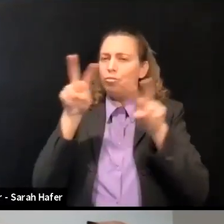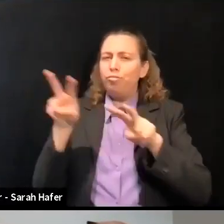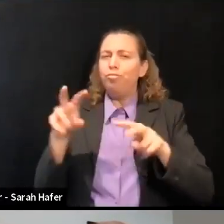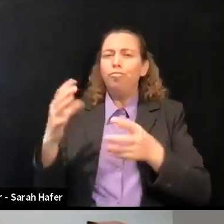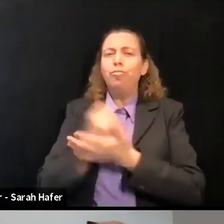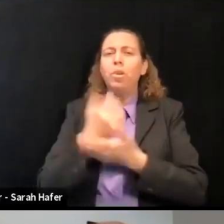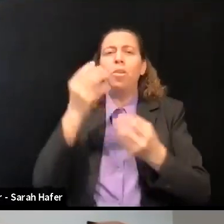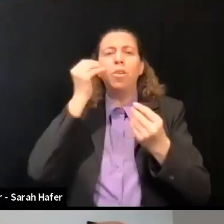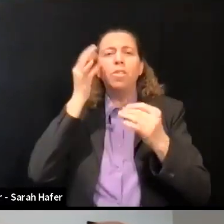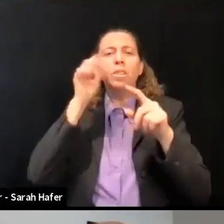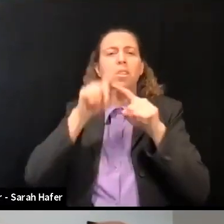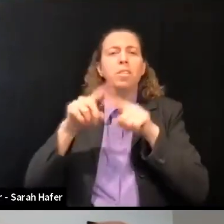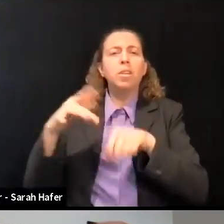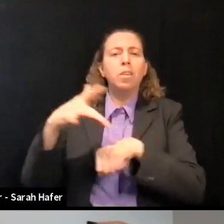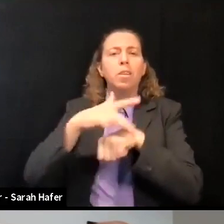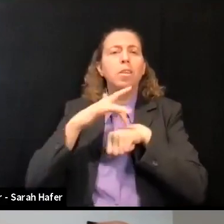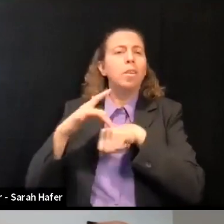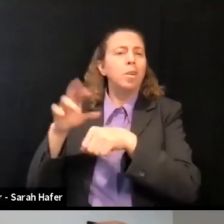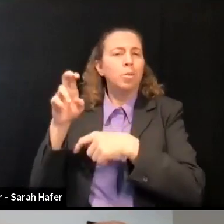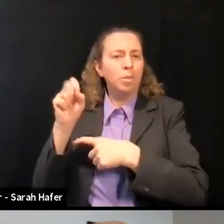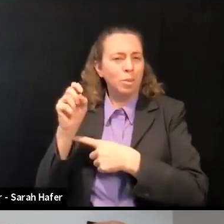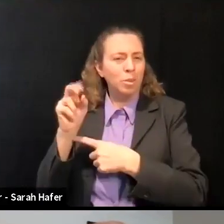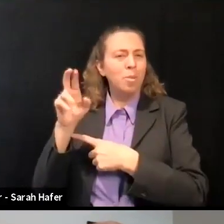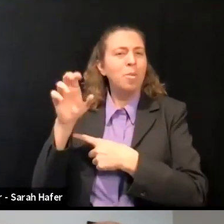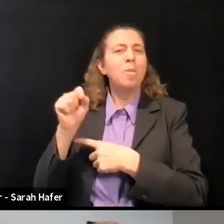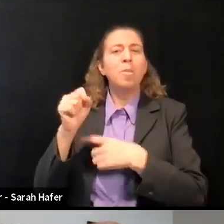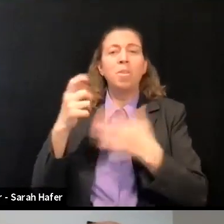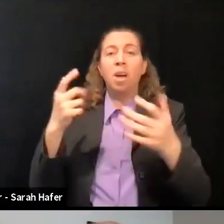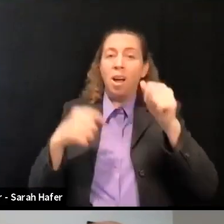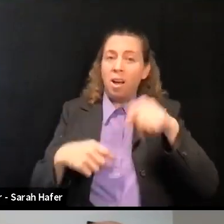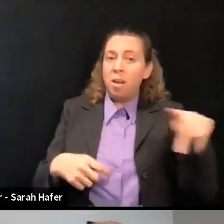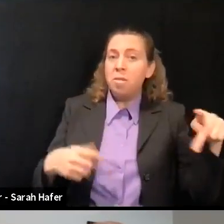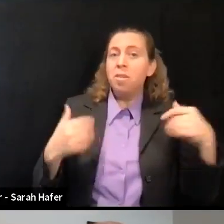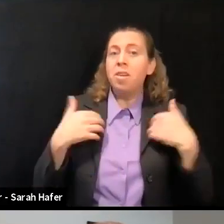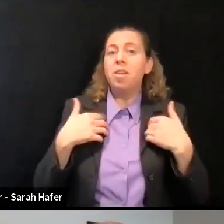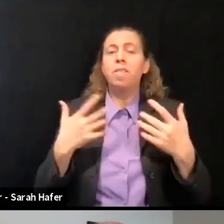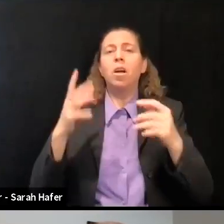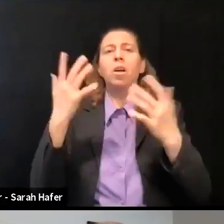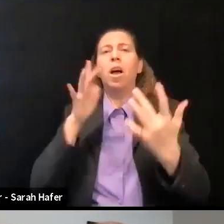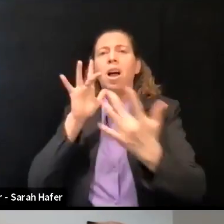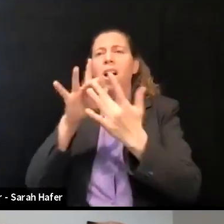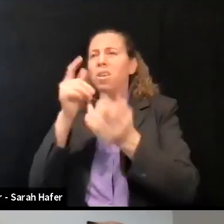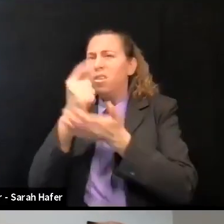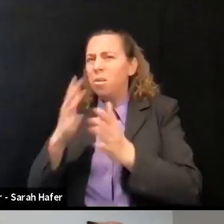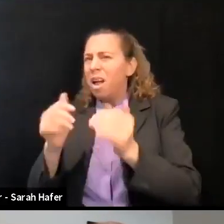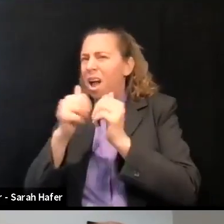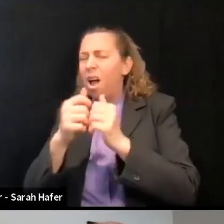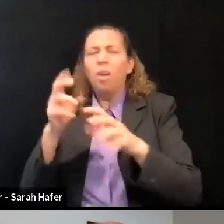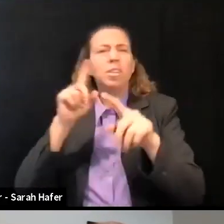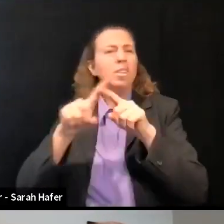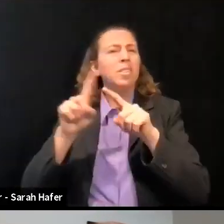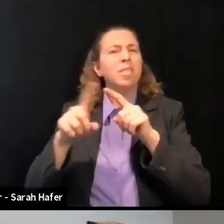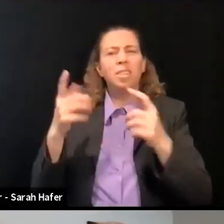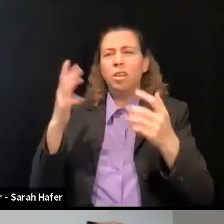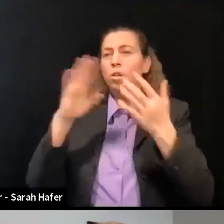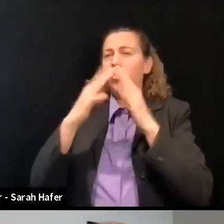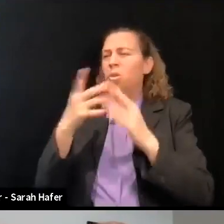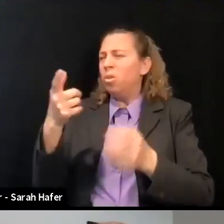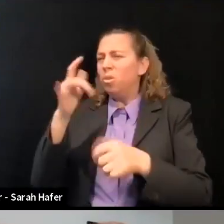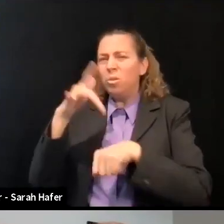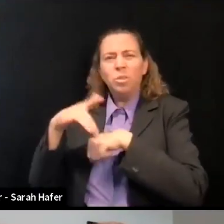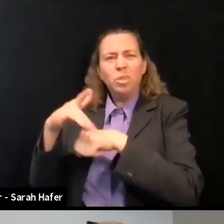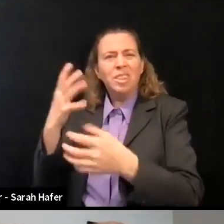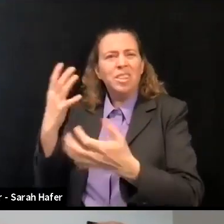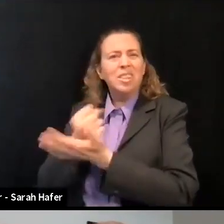right away, to how to connect with therapists and resources and communities, to a community care resource guide that